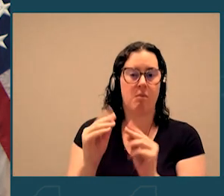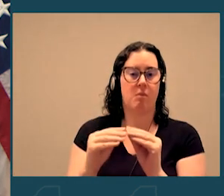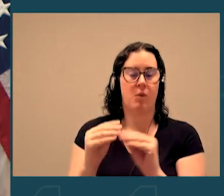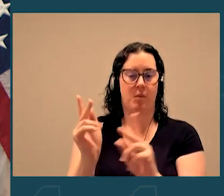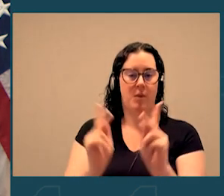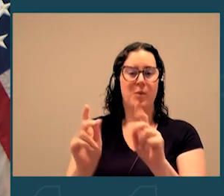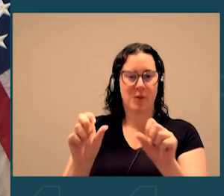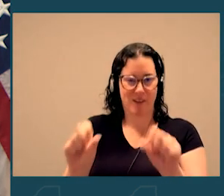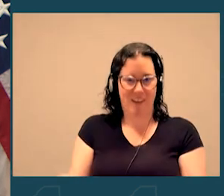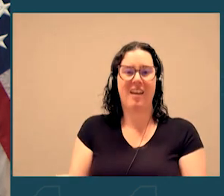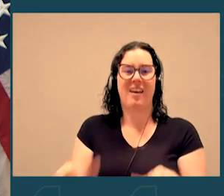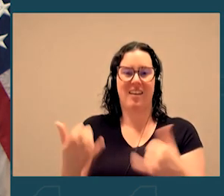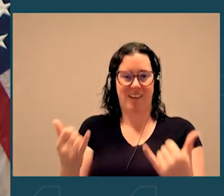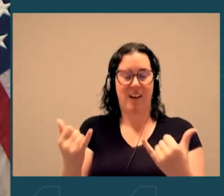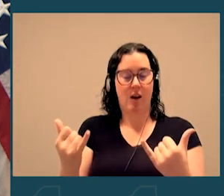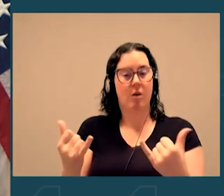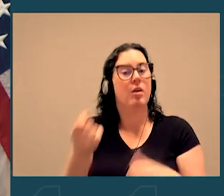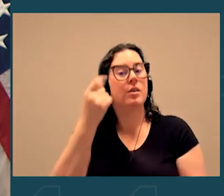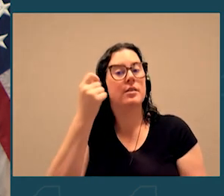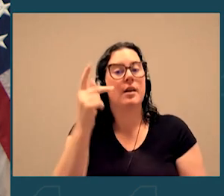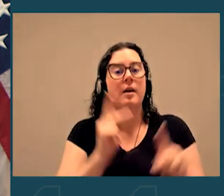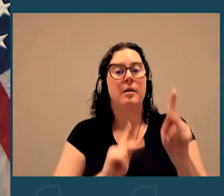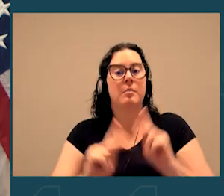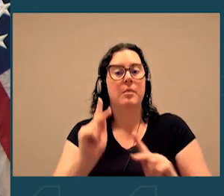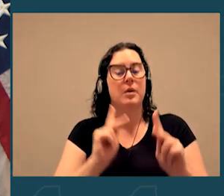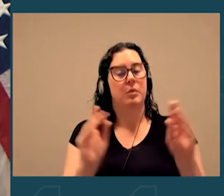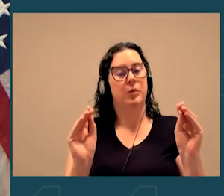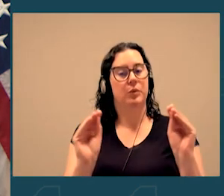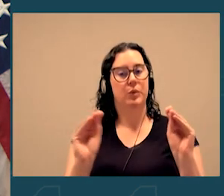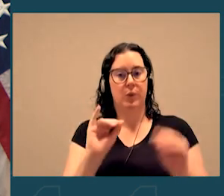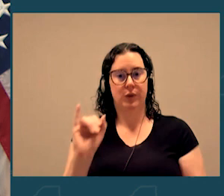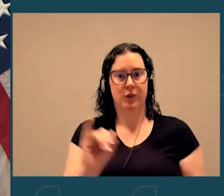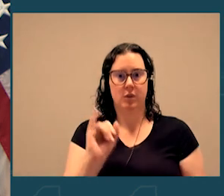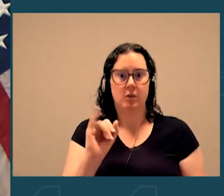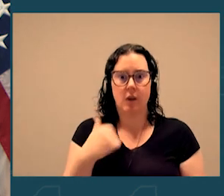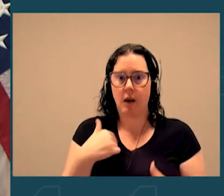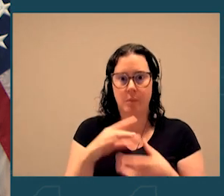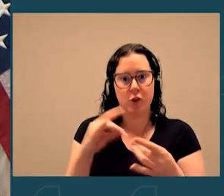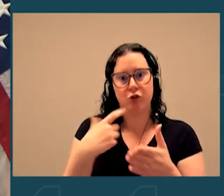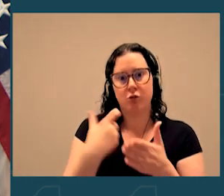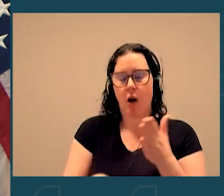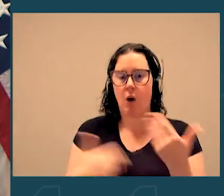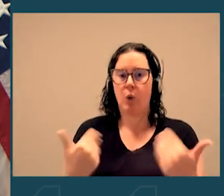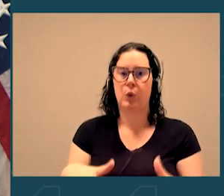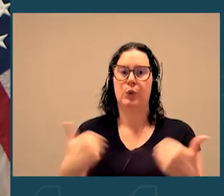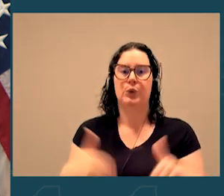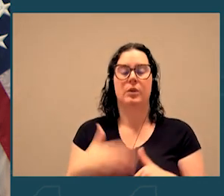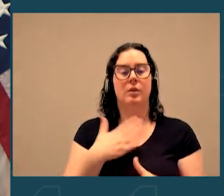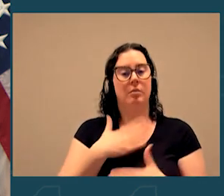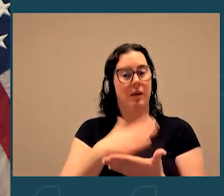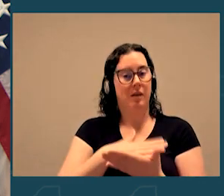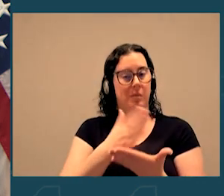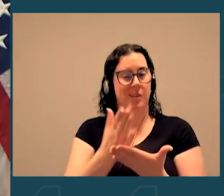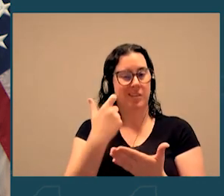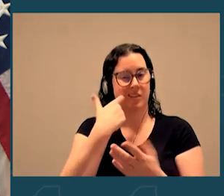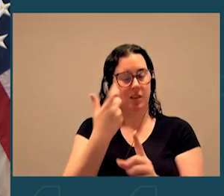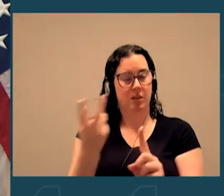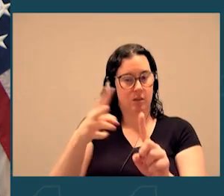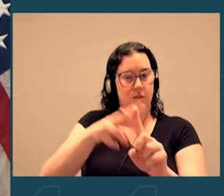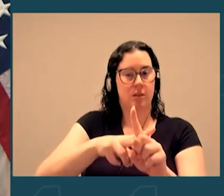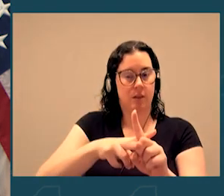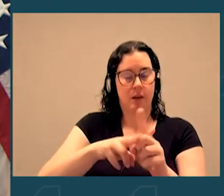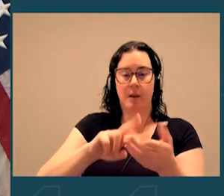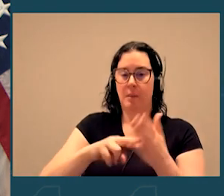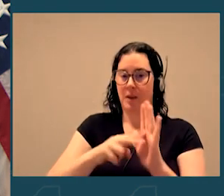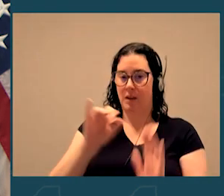people without insurance. As I mentioned, the cost of everything. My budget that was just enacted prohibits insurance